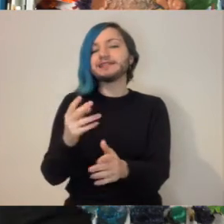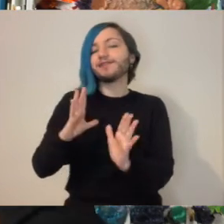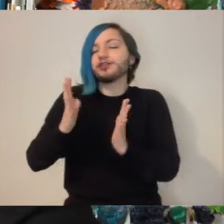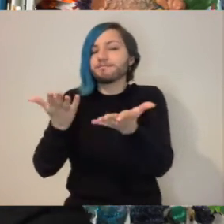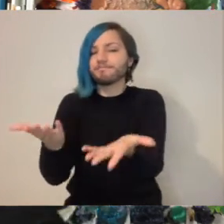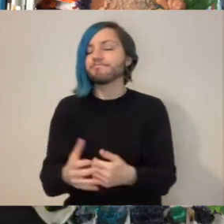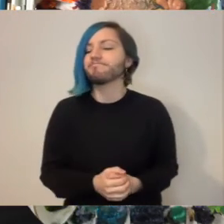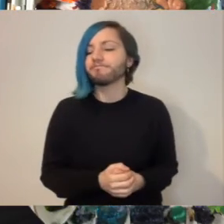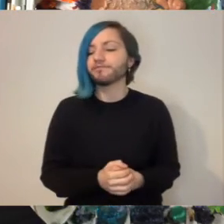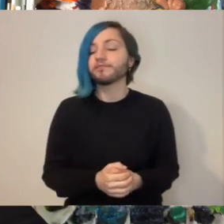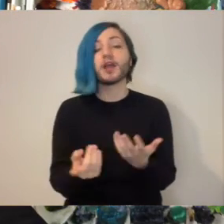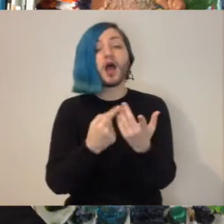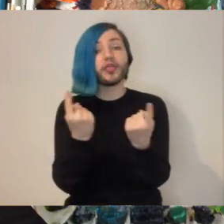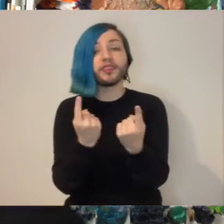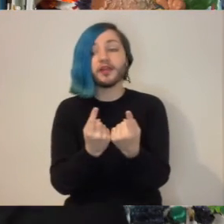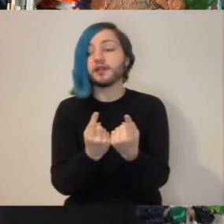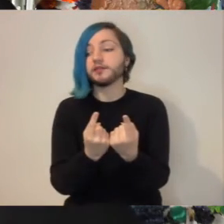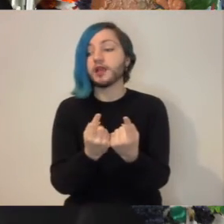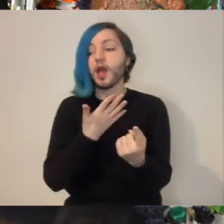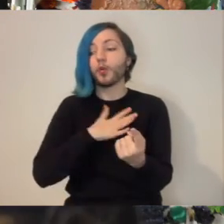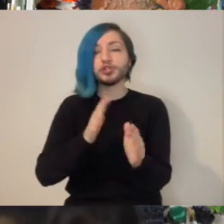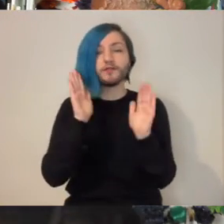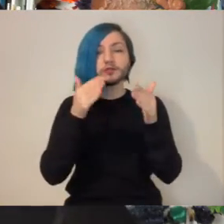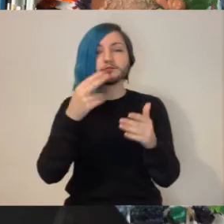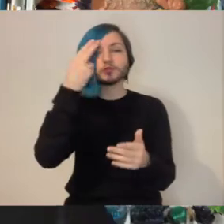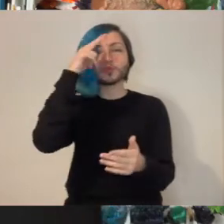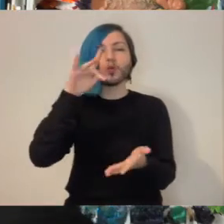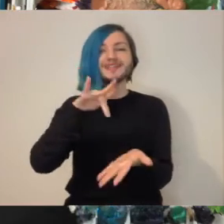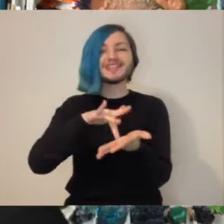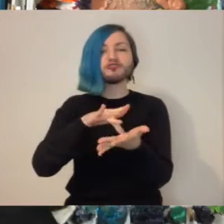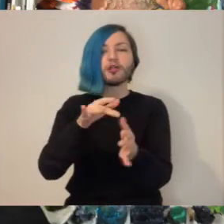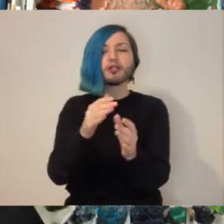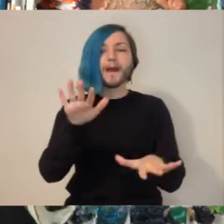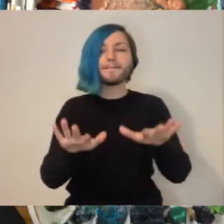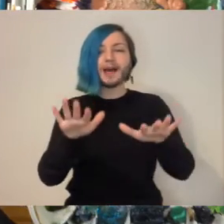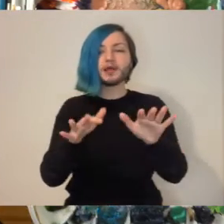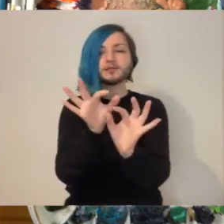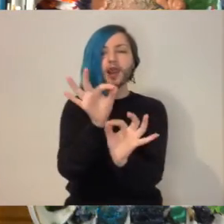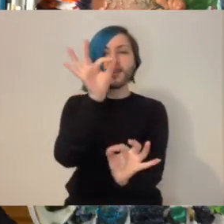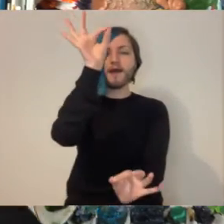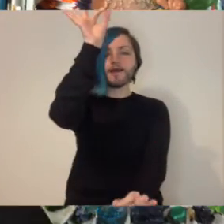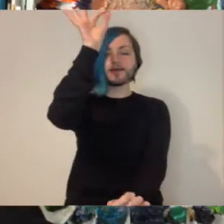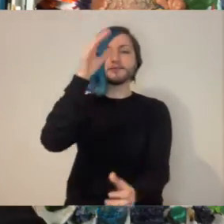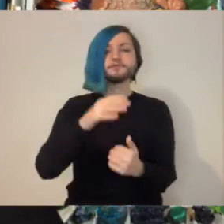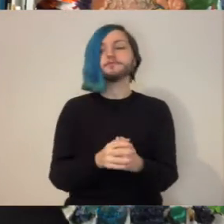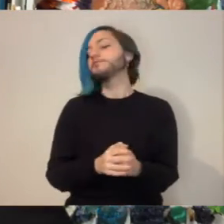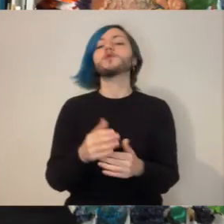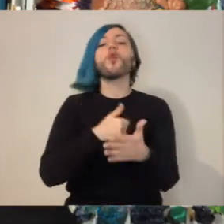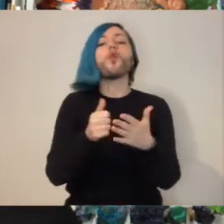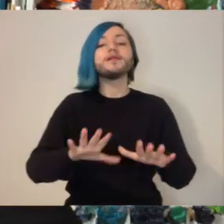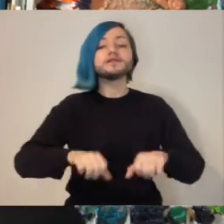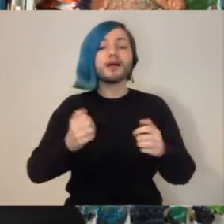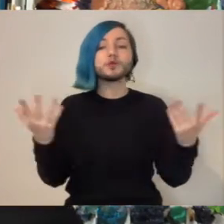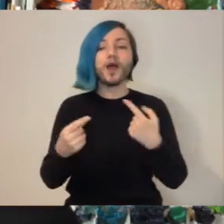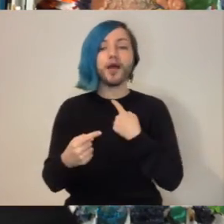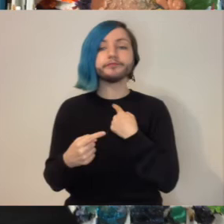call it. The other thing I want you to pay attention to is this central balance line which goes down the body. Now it always starts from the